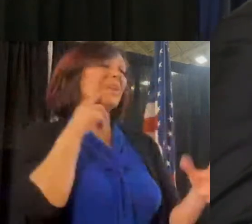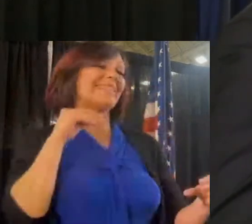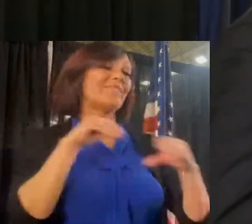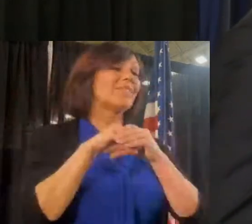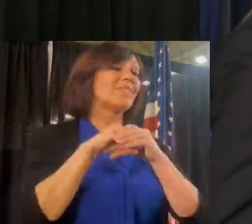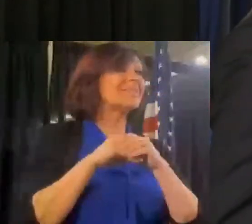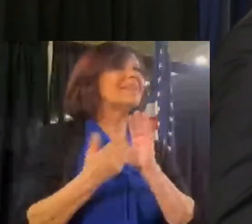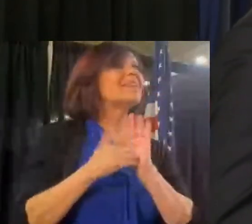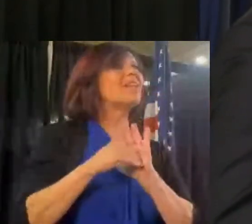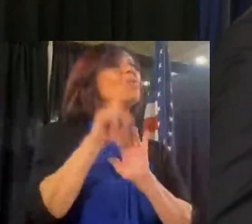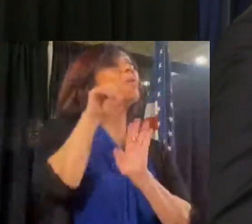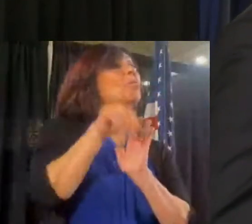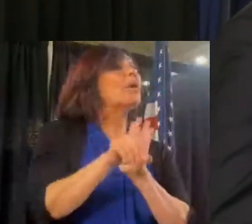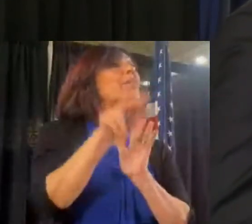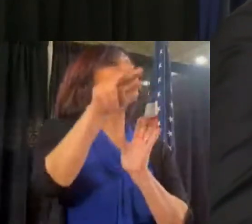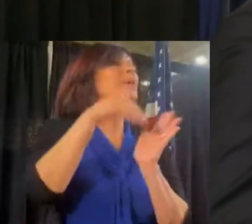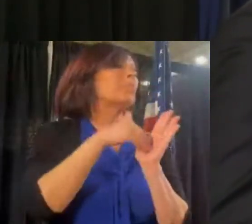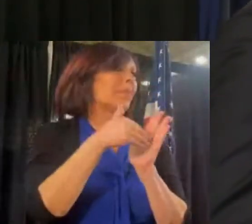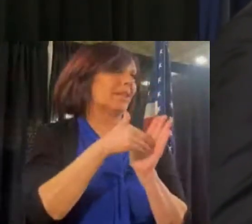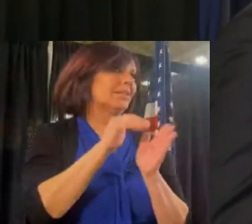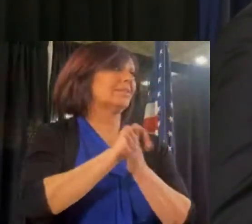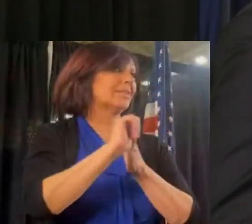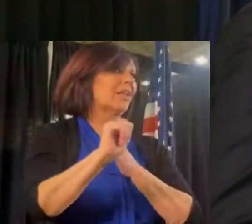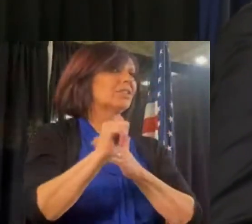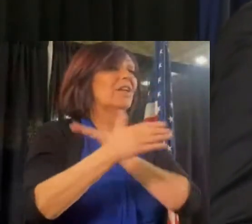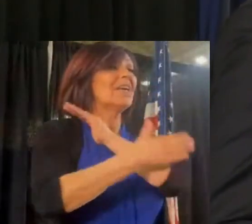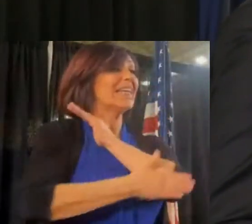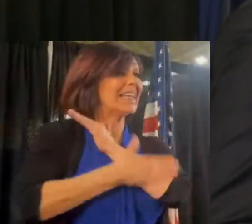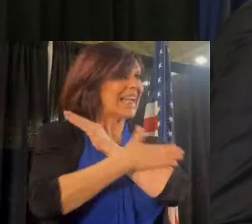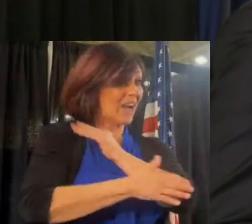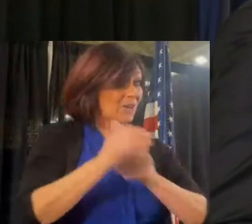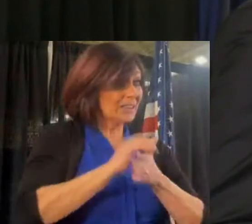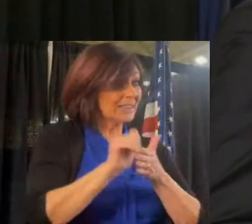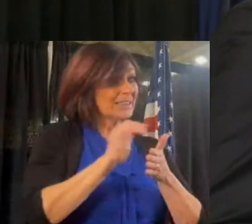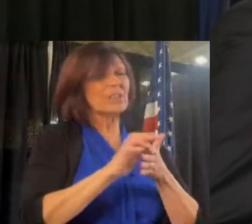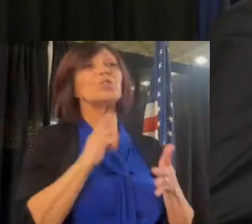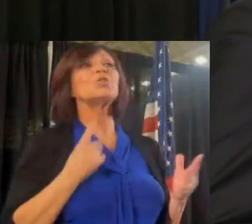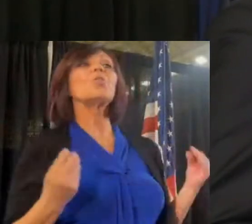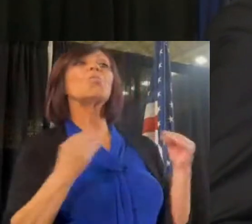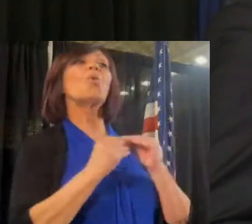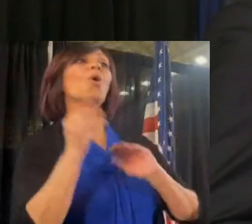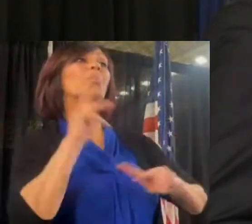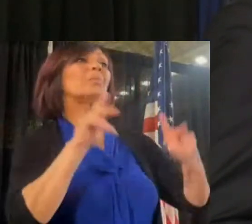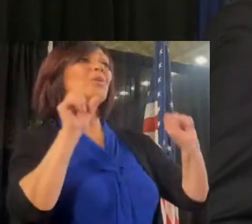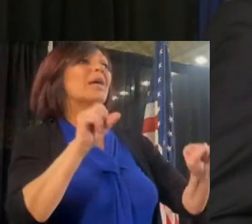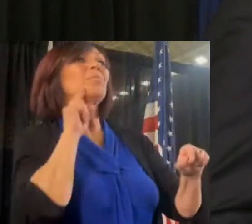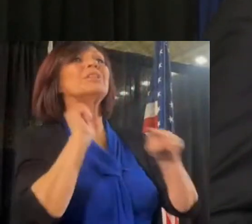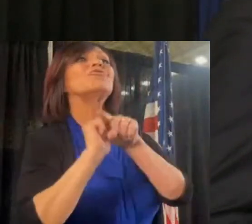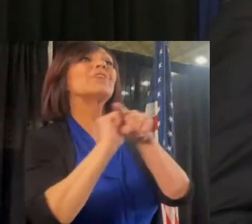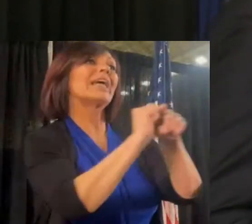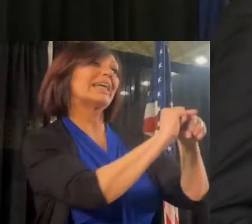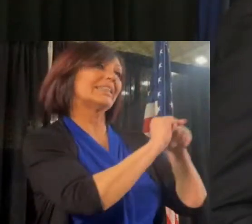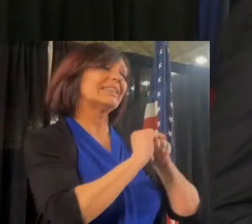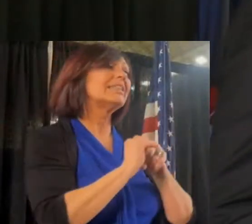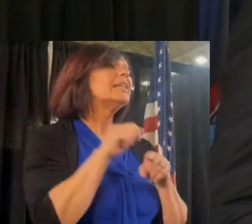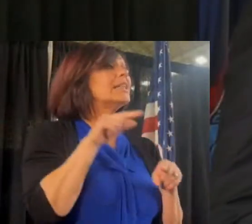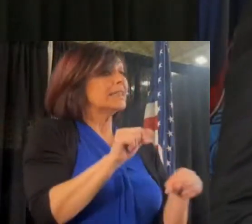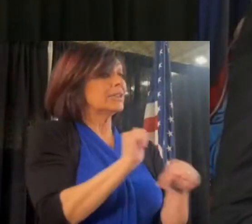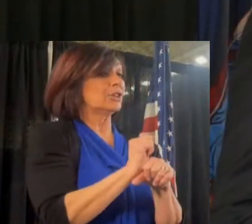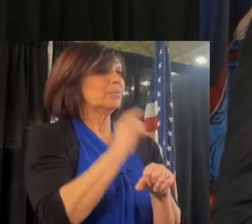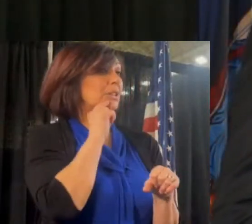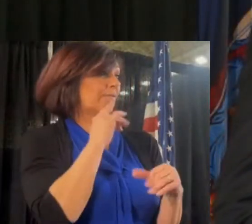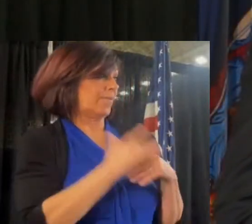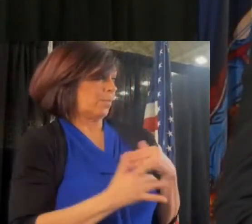another $1.3 million of county share dollars so more people could be trained. These jobs are